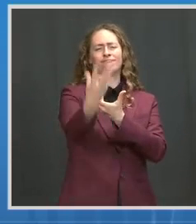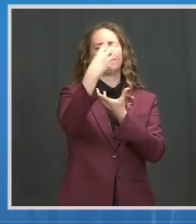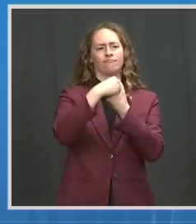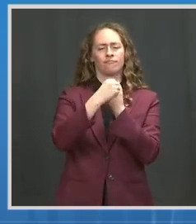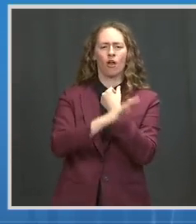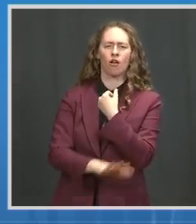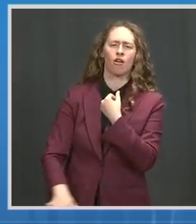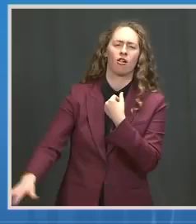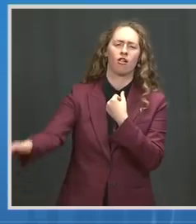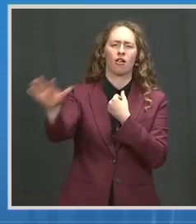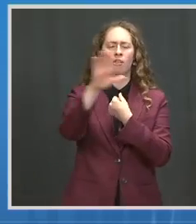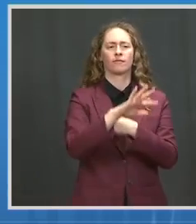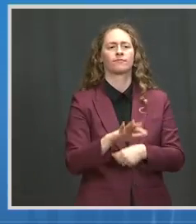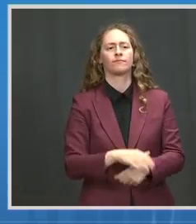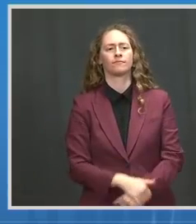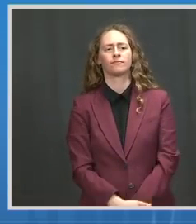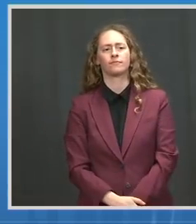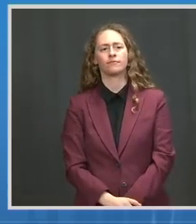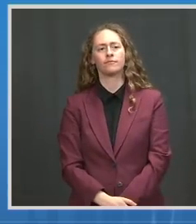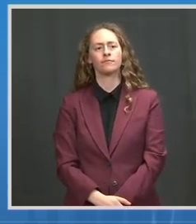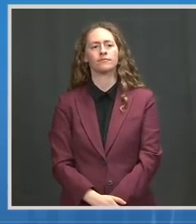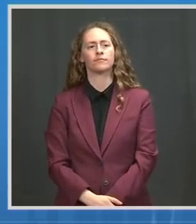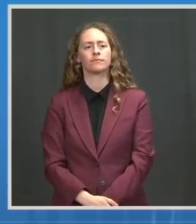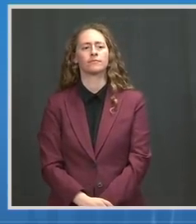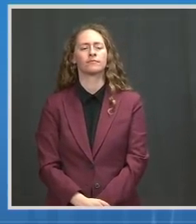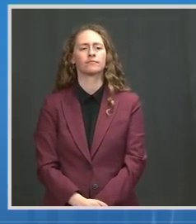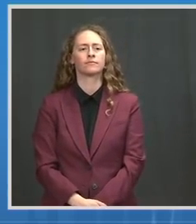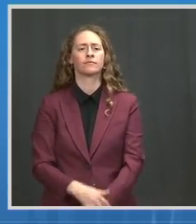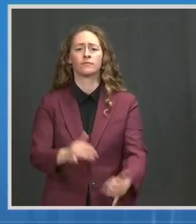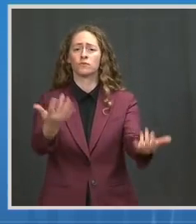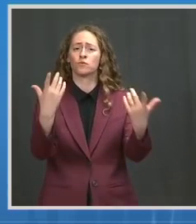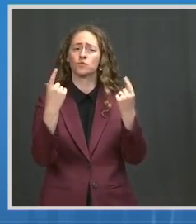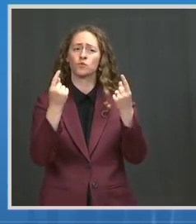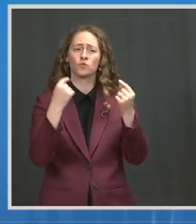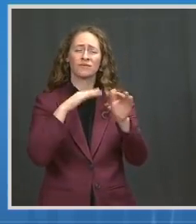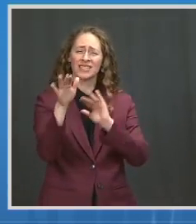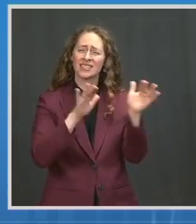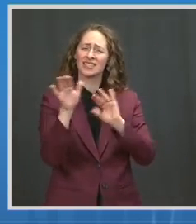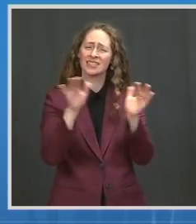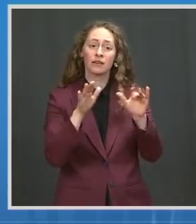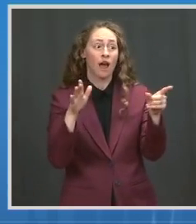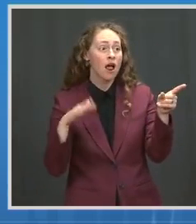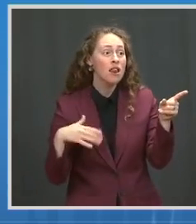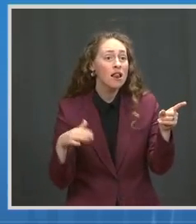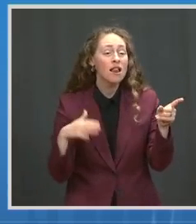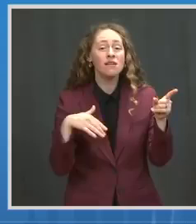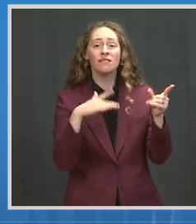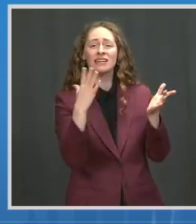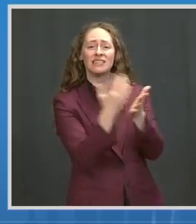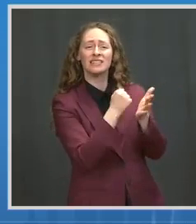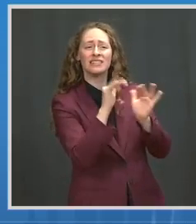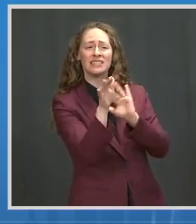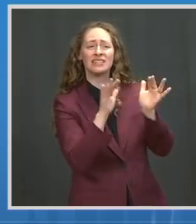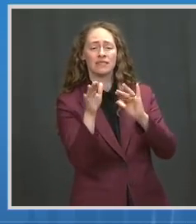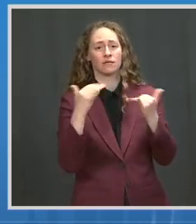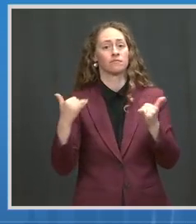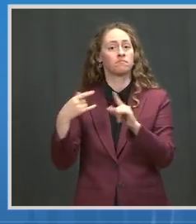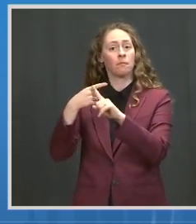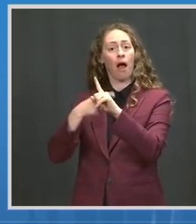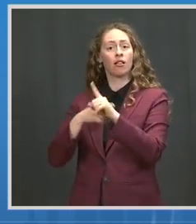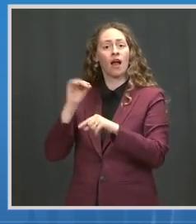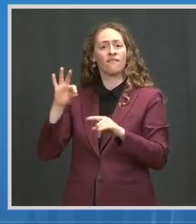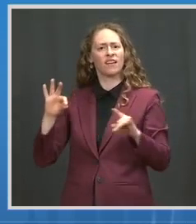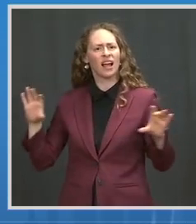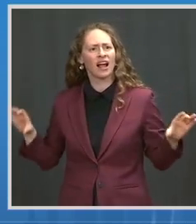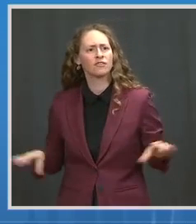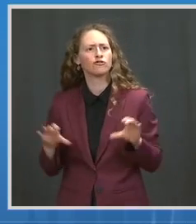truly reaching everyone who is unvaccinated in this phase of our vaccination program, in this month of action, we are working hard